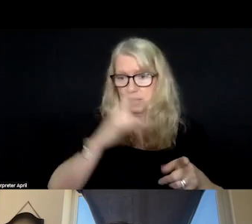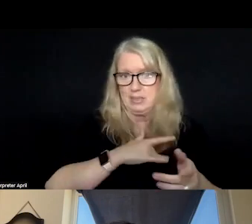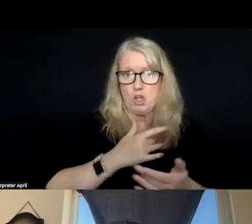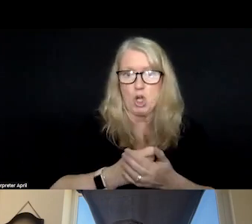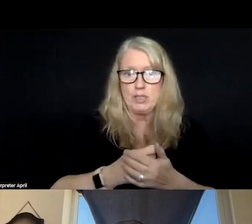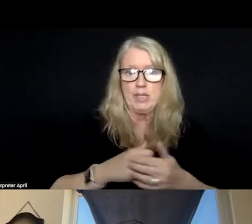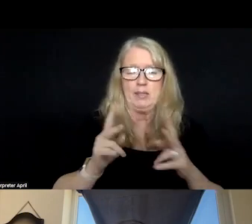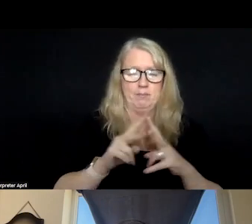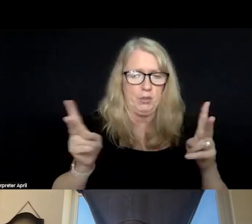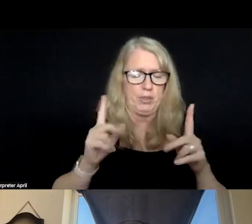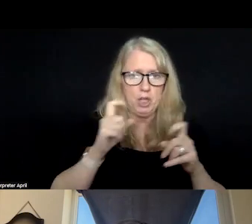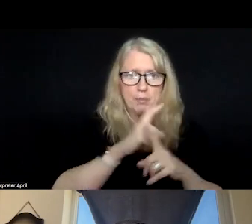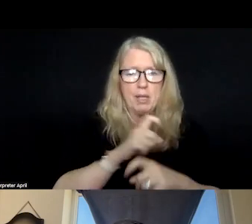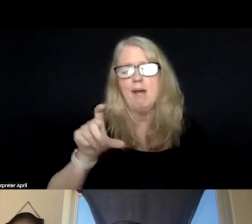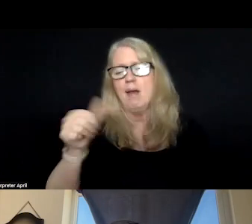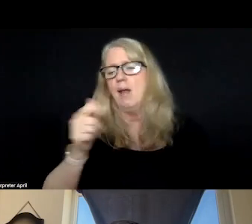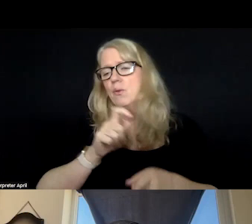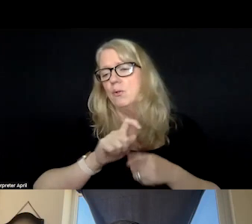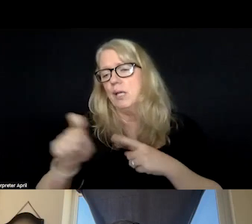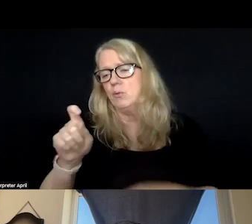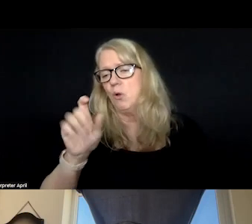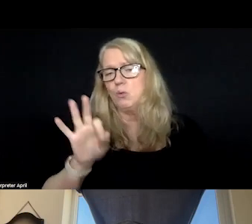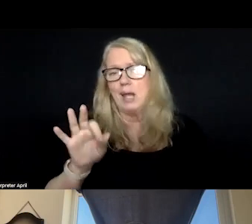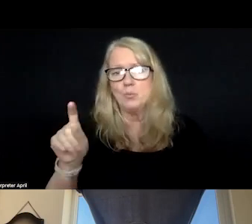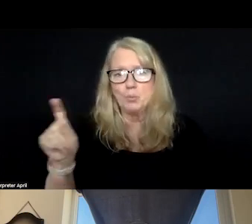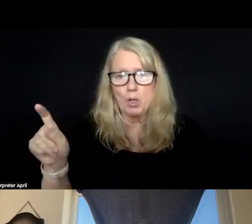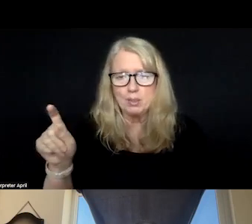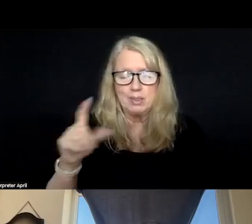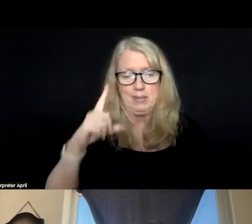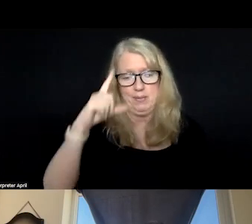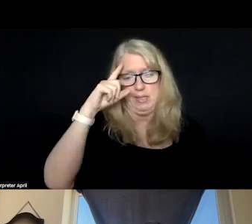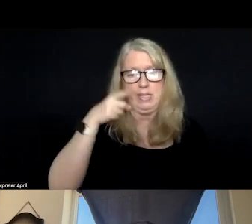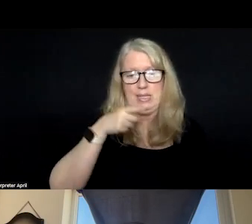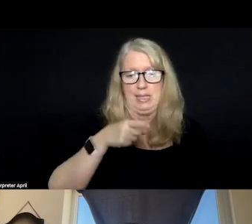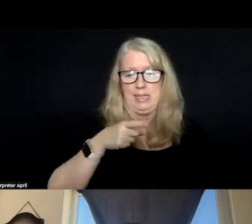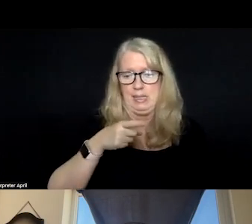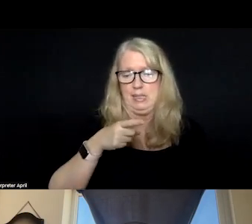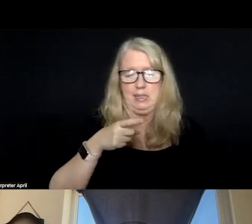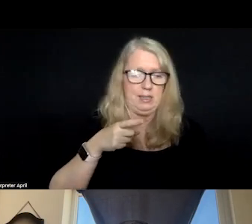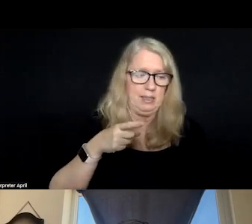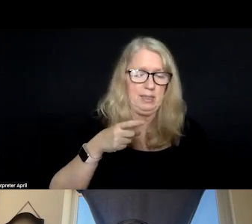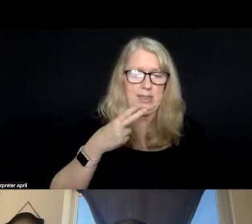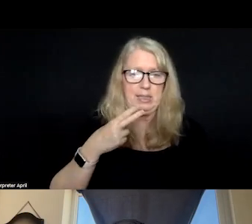very complicated. And then other days he will call 911 thinking that he is being pursued by